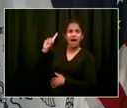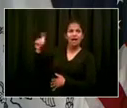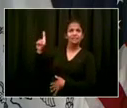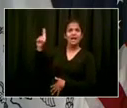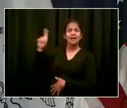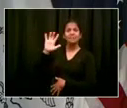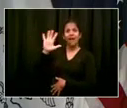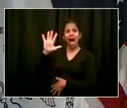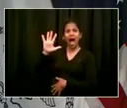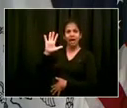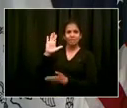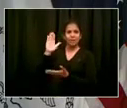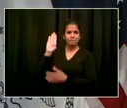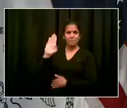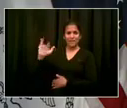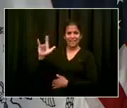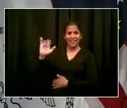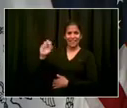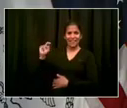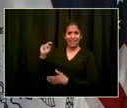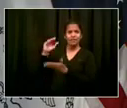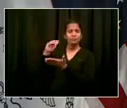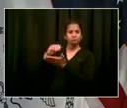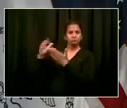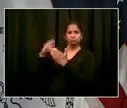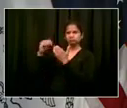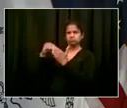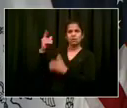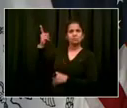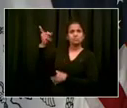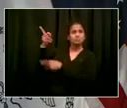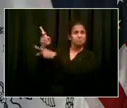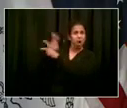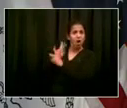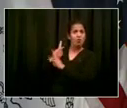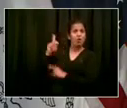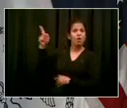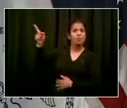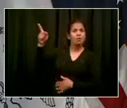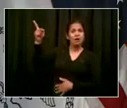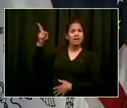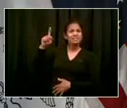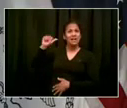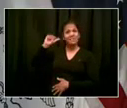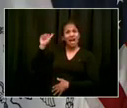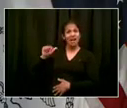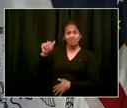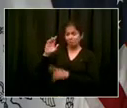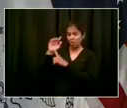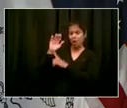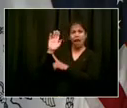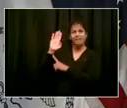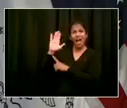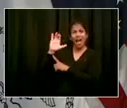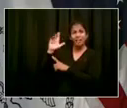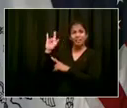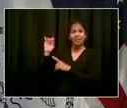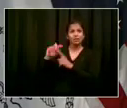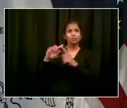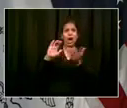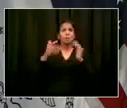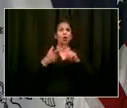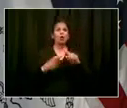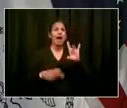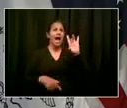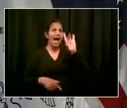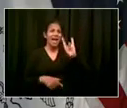When you compare that to an $88 billion budget, when you think about that borrowing being paid back on a 30-year term, I mean, there's